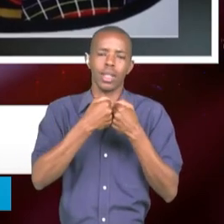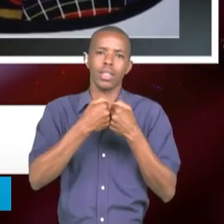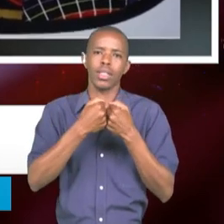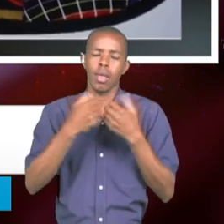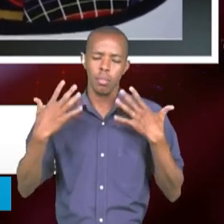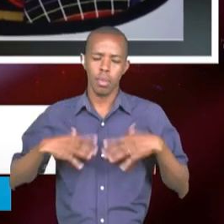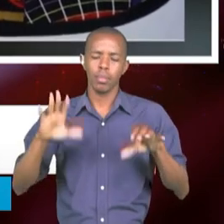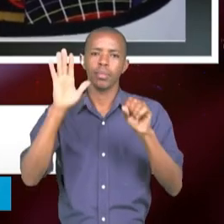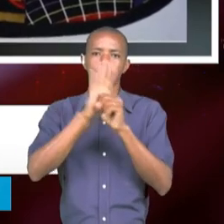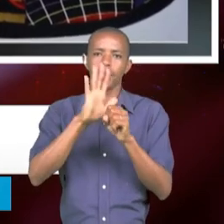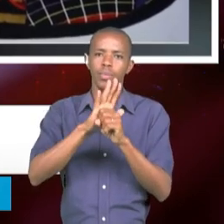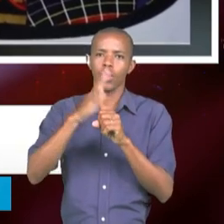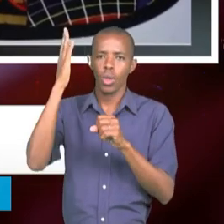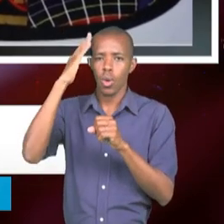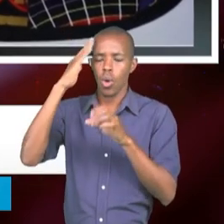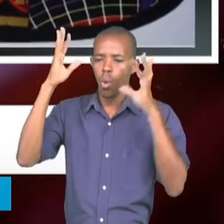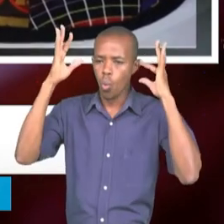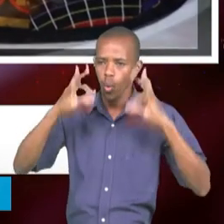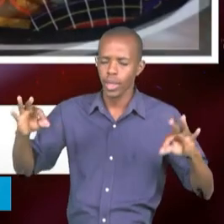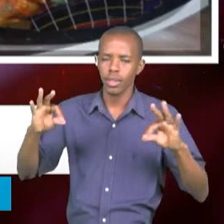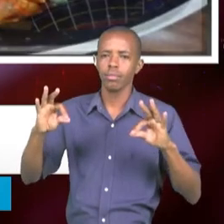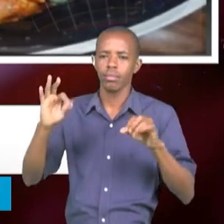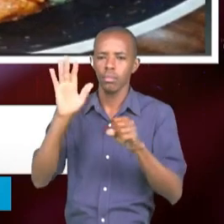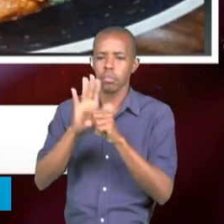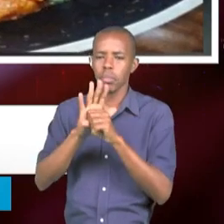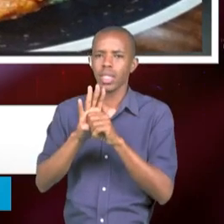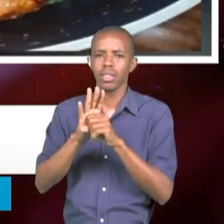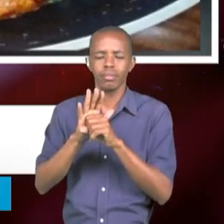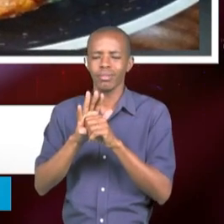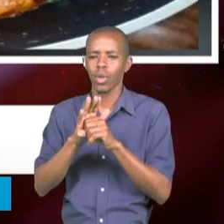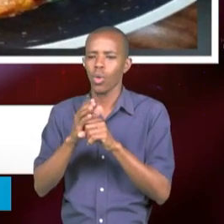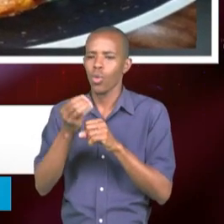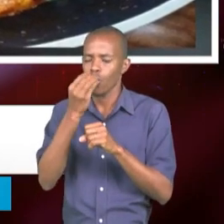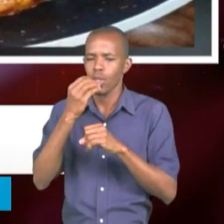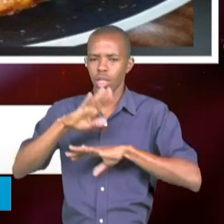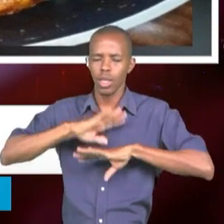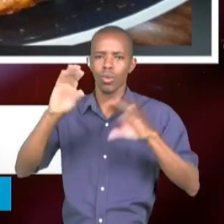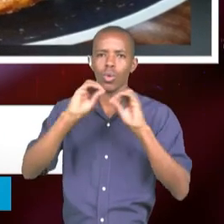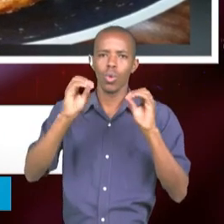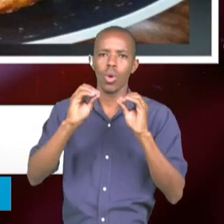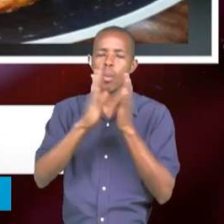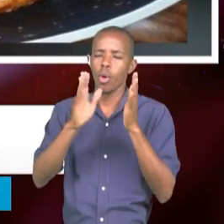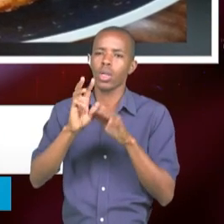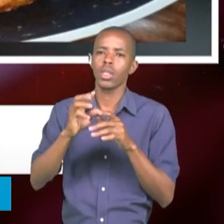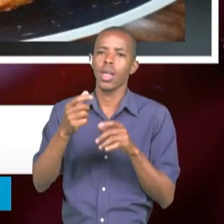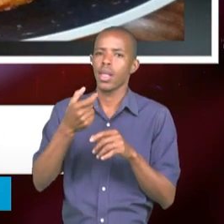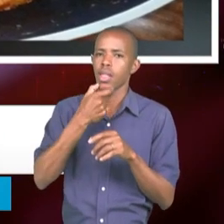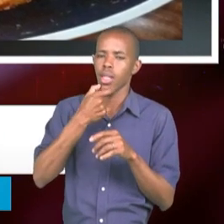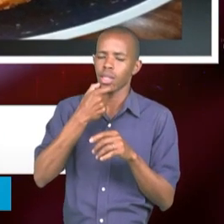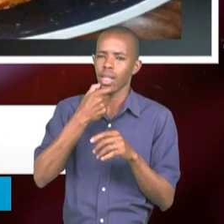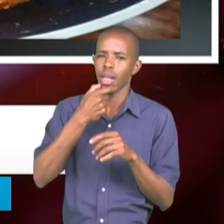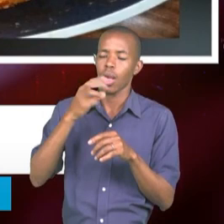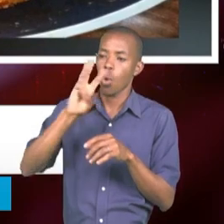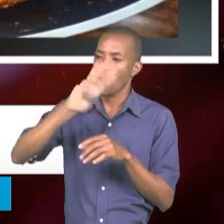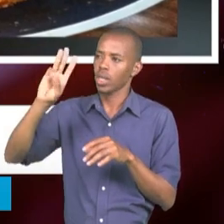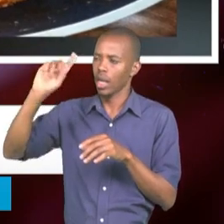you know very well, some weddings kind of backfire, some funerals also food backfire. But you know, I'm from Western Kenya, and trust me, people, uko